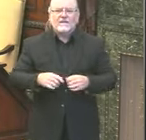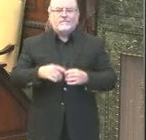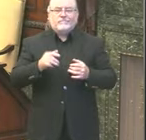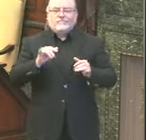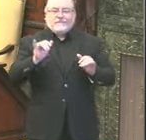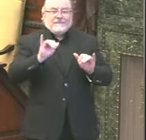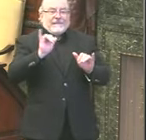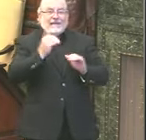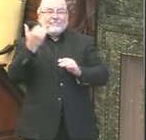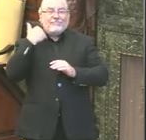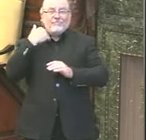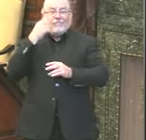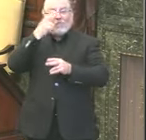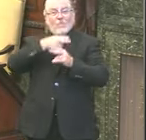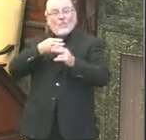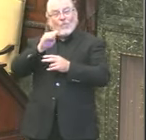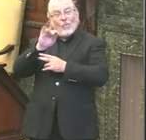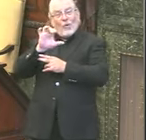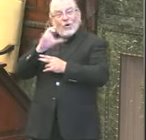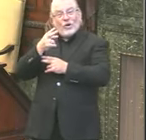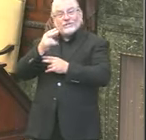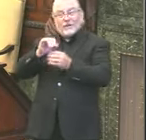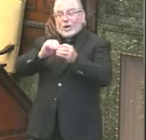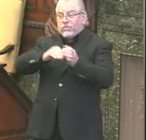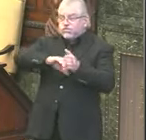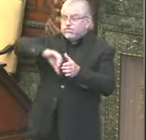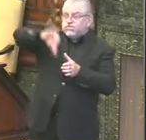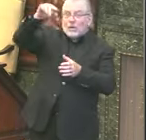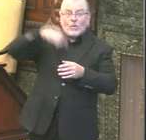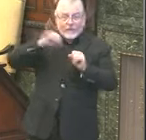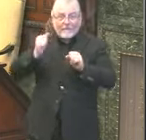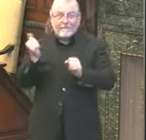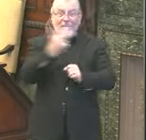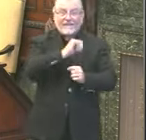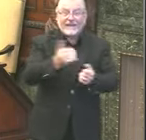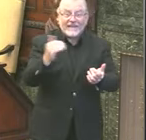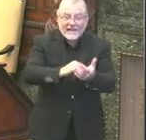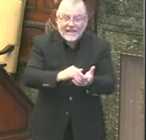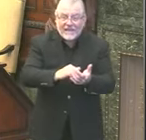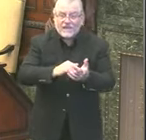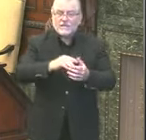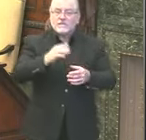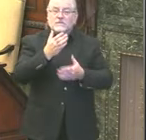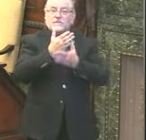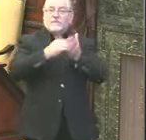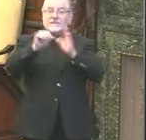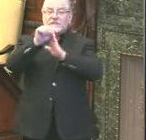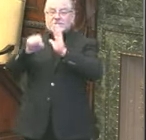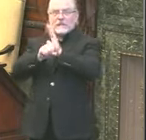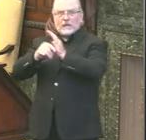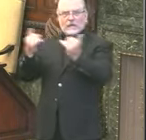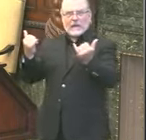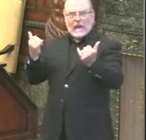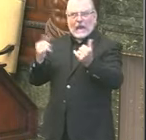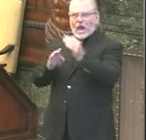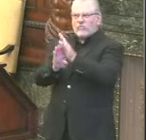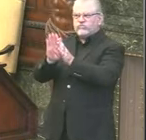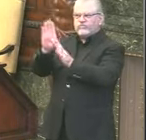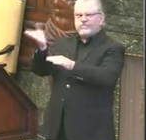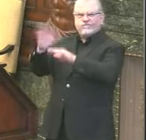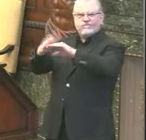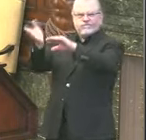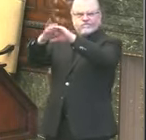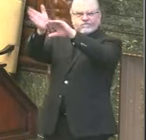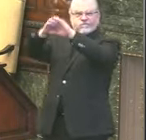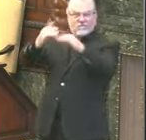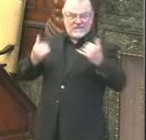that are seeing increases in cases, and the US as a whole is seeing increases. So I want to be clear to everyone, this epidemic isn't over.